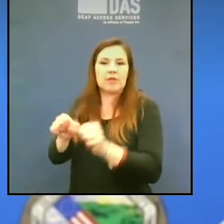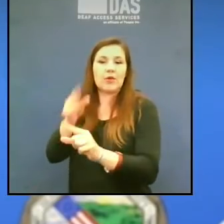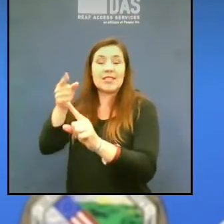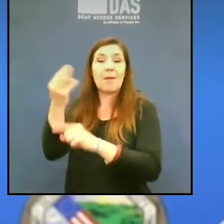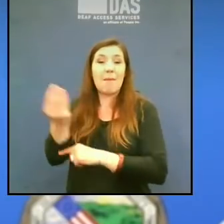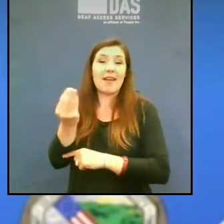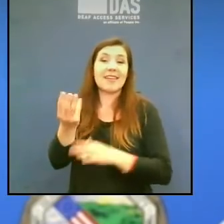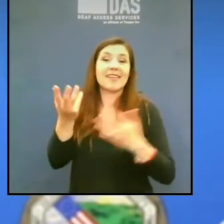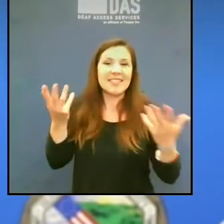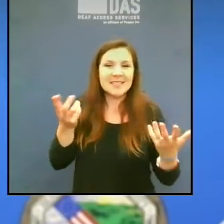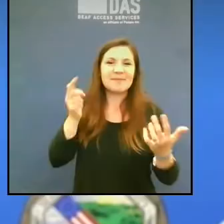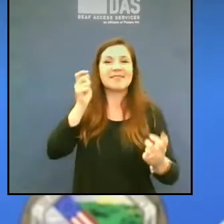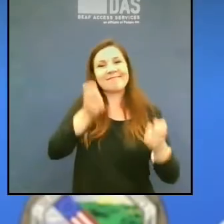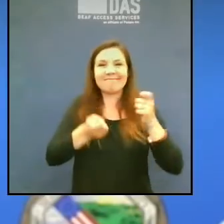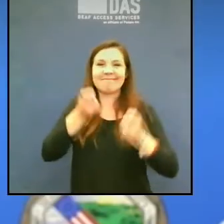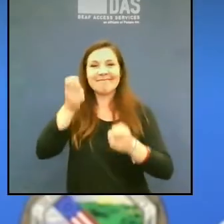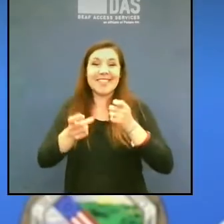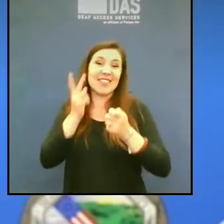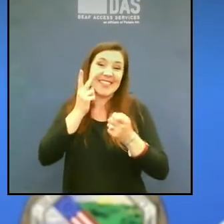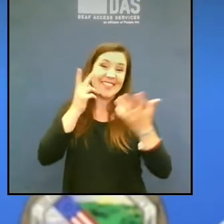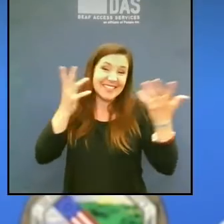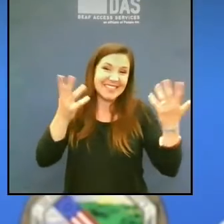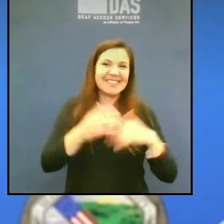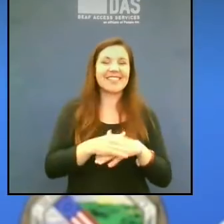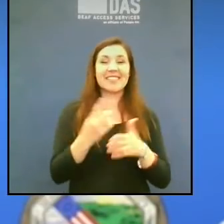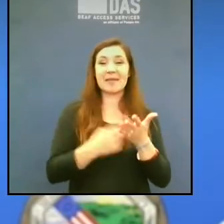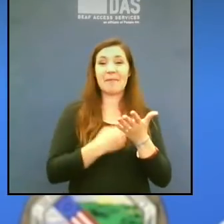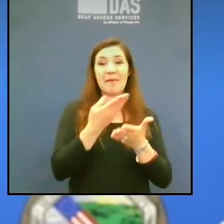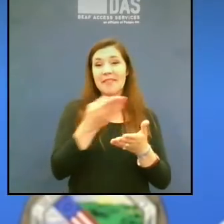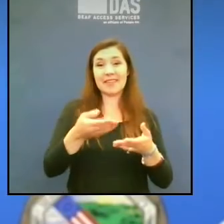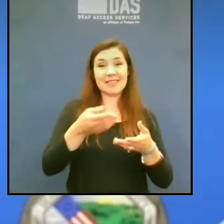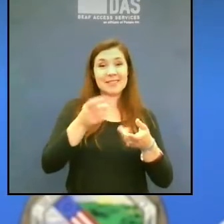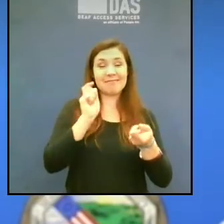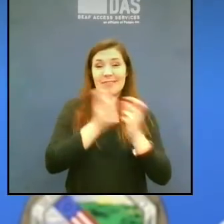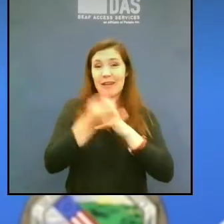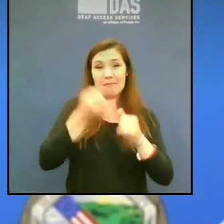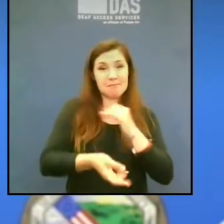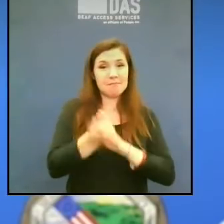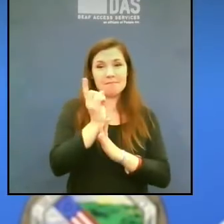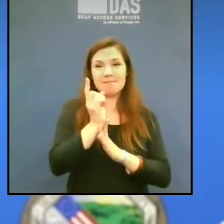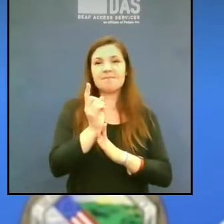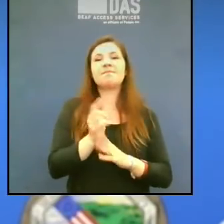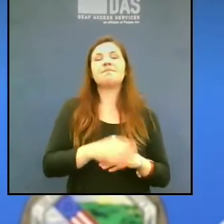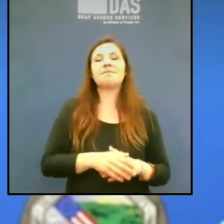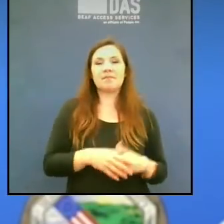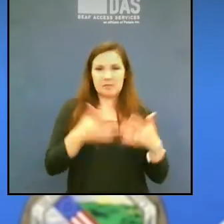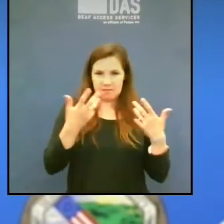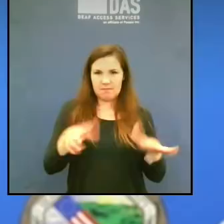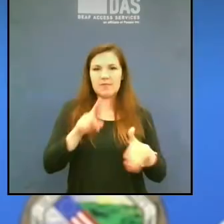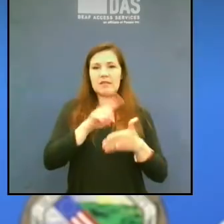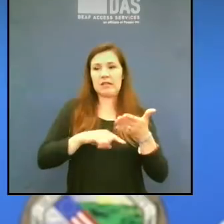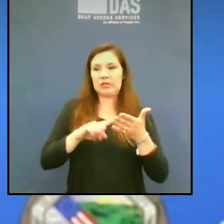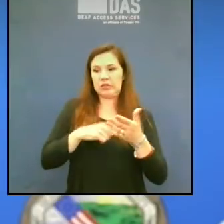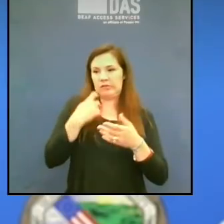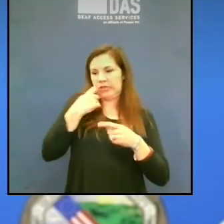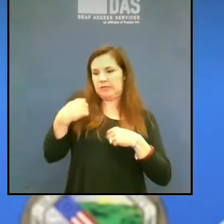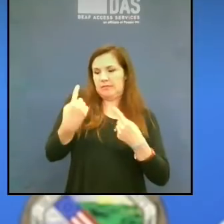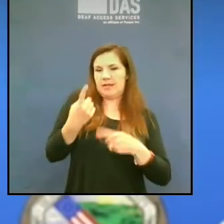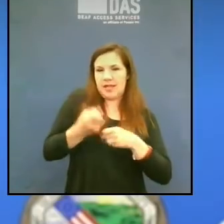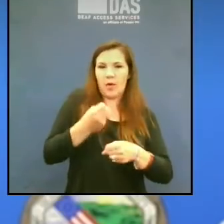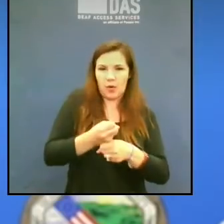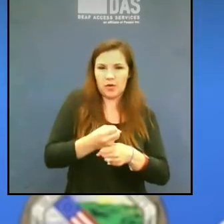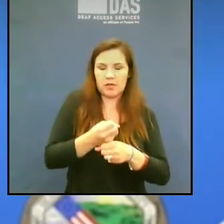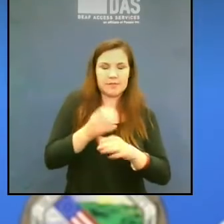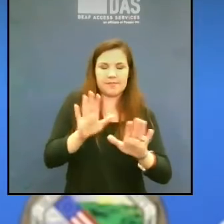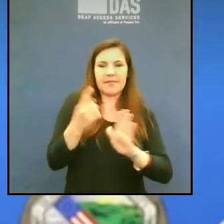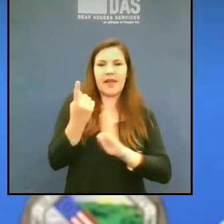that's why we have provisos. They sometimes change, and it has been rescinded, I guess, in the last hour. And as